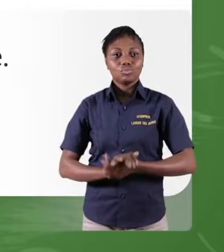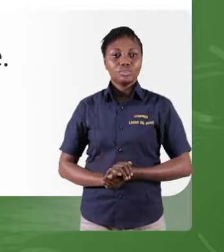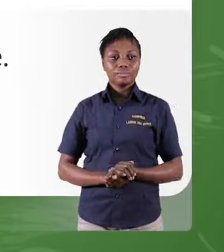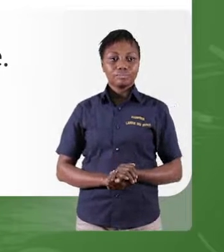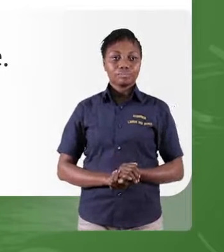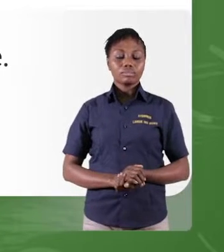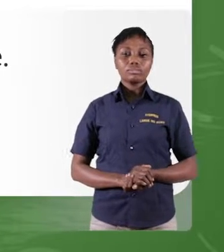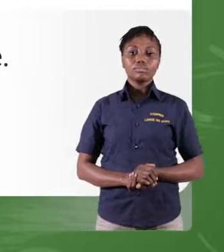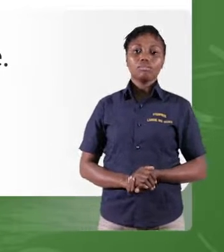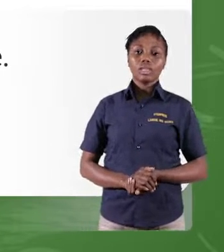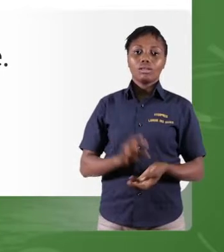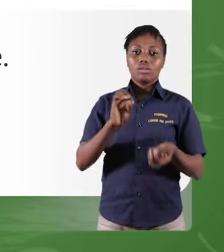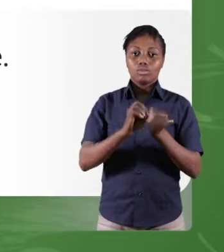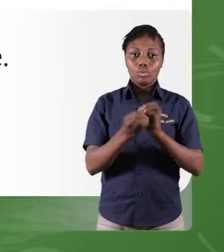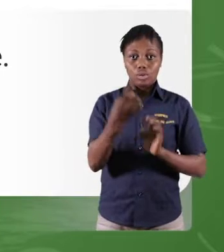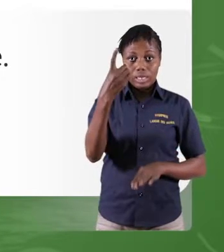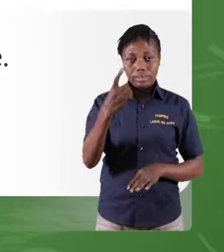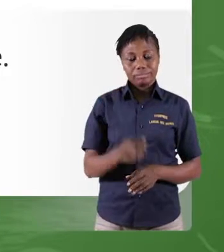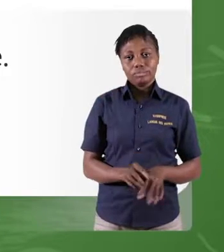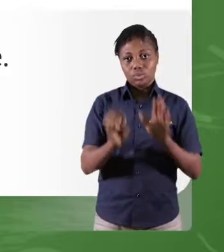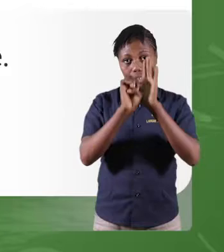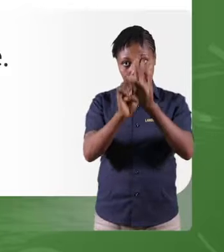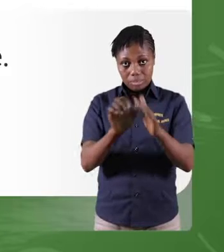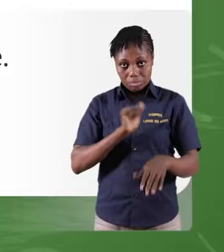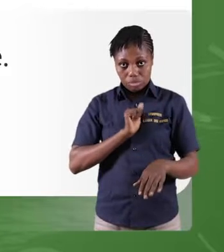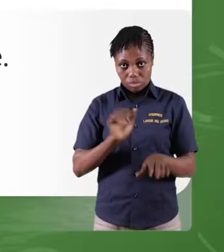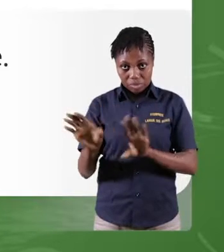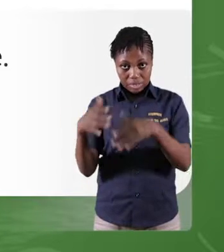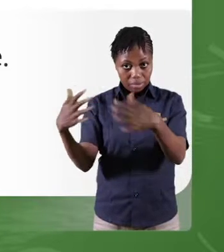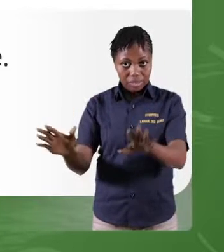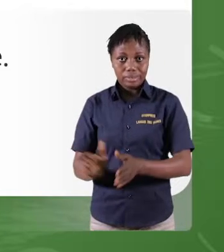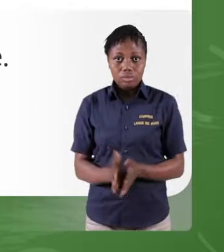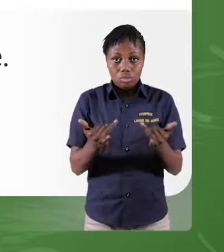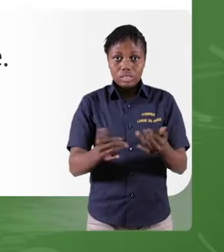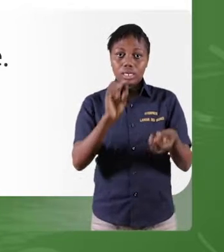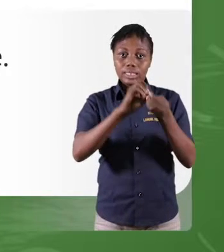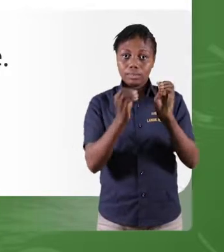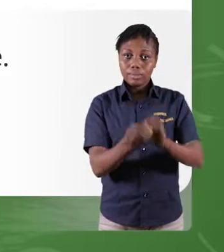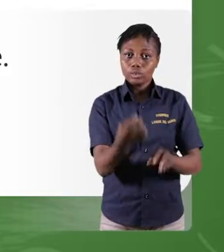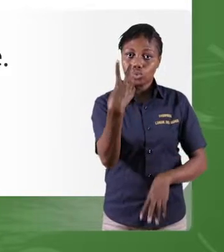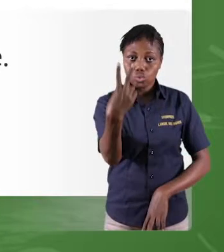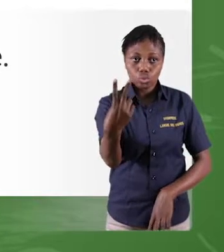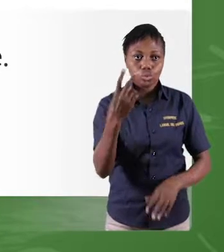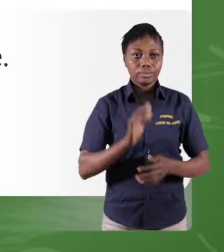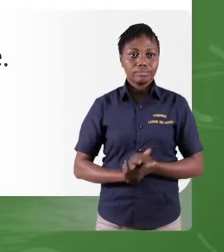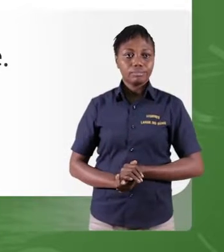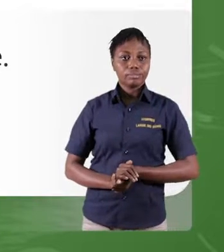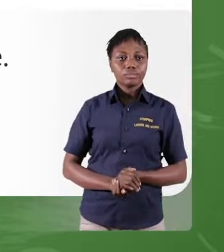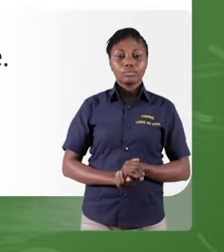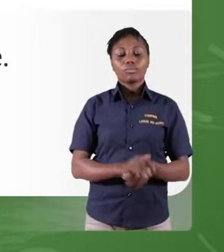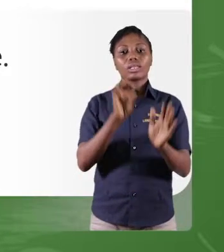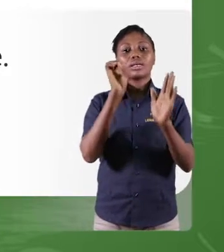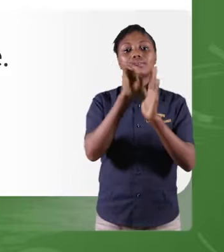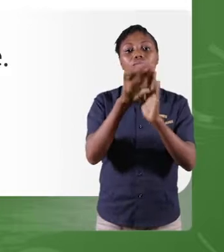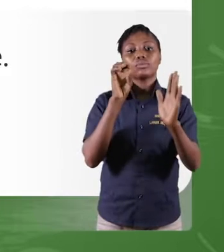Number 1 was an example, so number 1, street. Now 2, when the traffic light